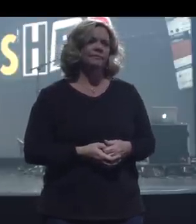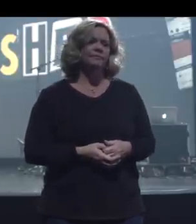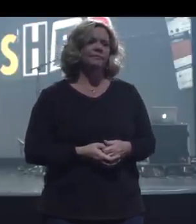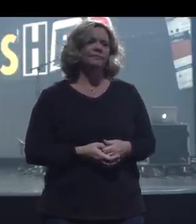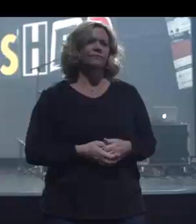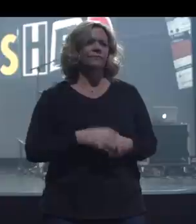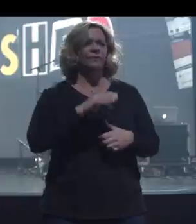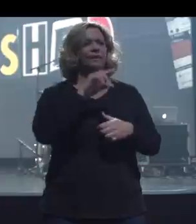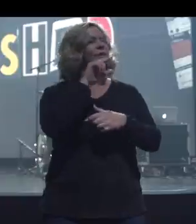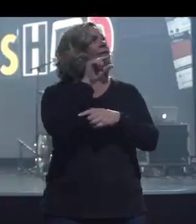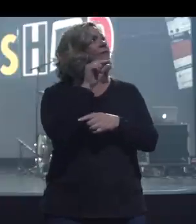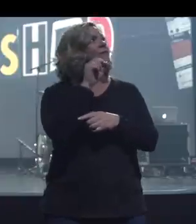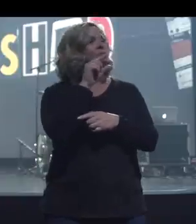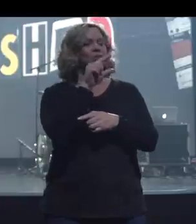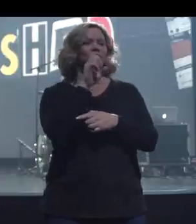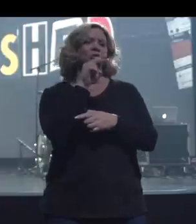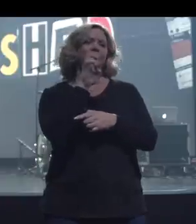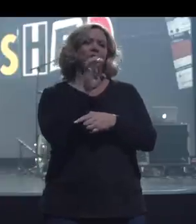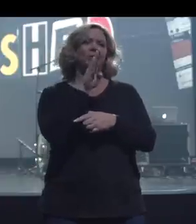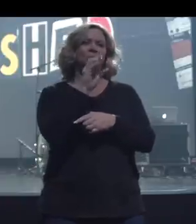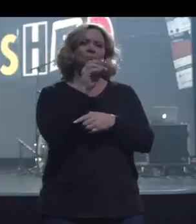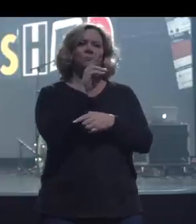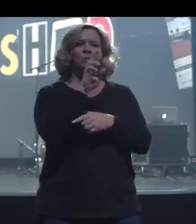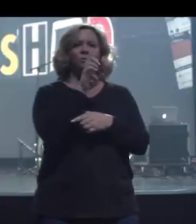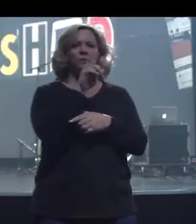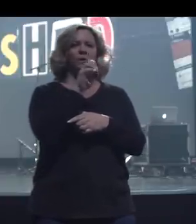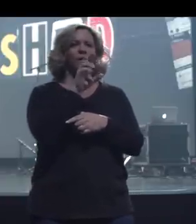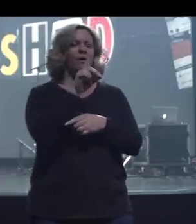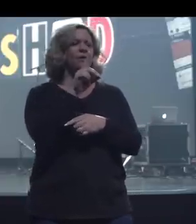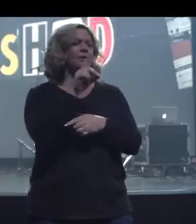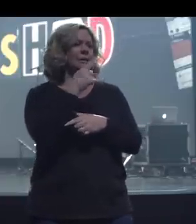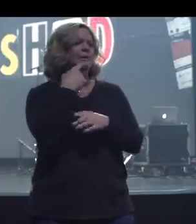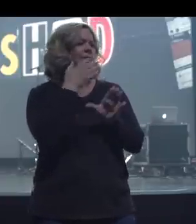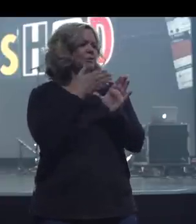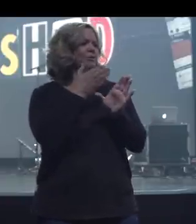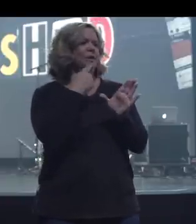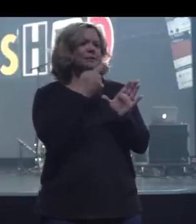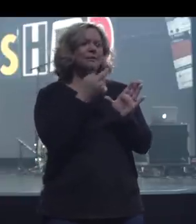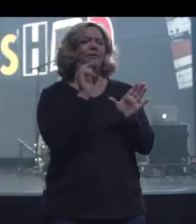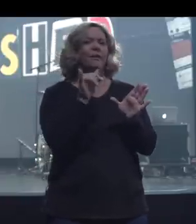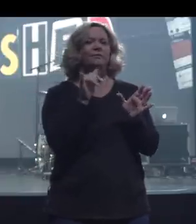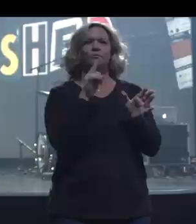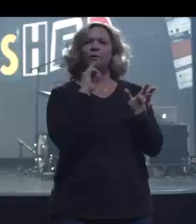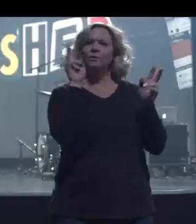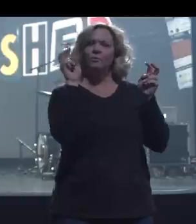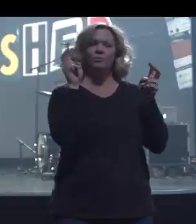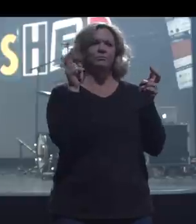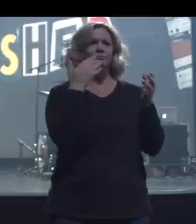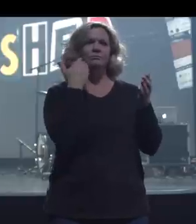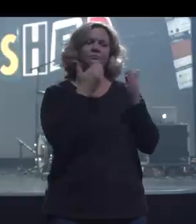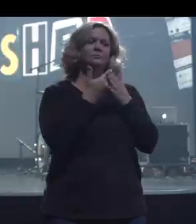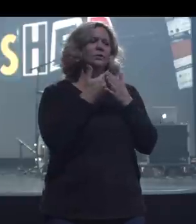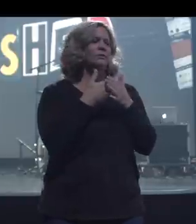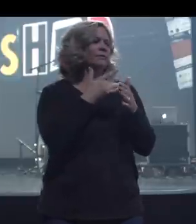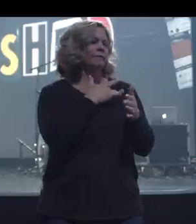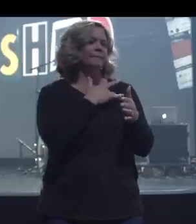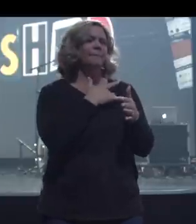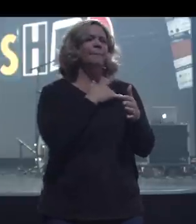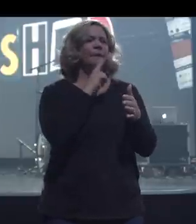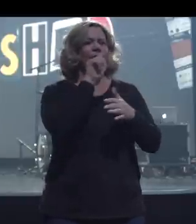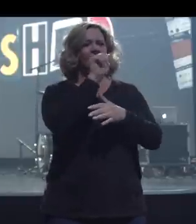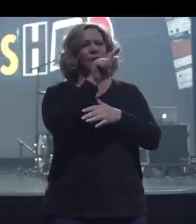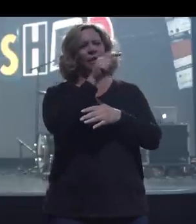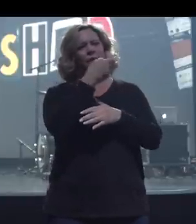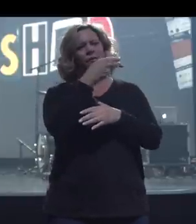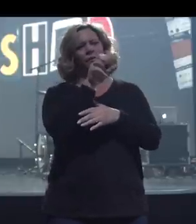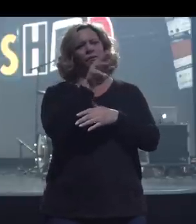Jean Beauregard, who's a sociologist, said this. This is maybe one of the most convicting quotes I've seen in the last year. He said, atheism hasn't